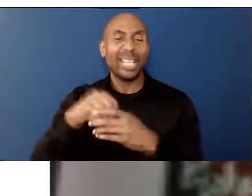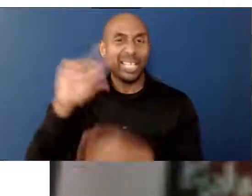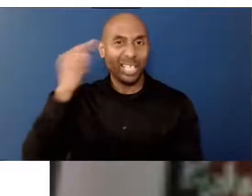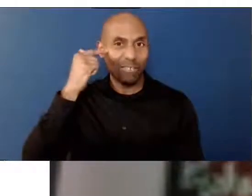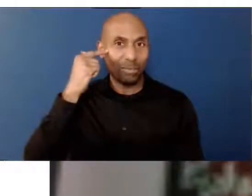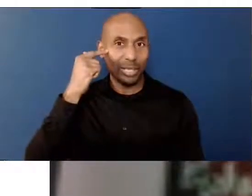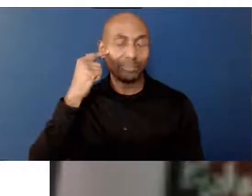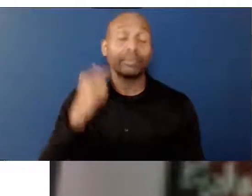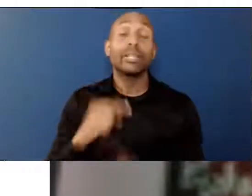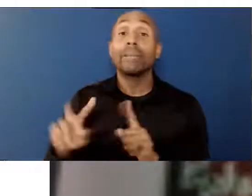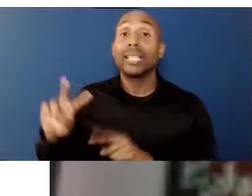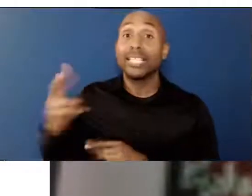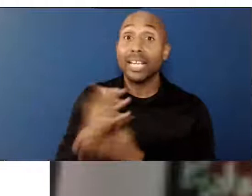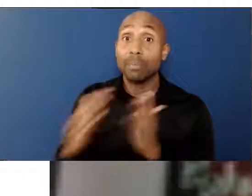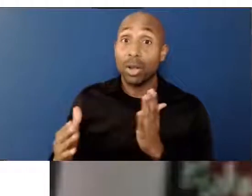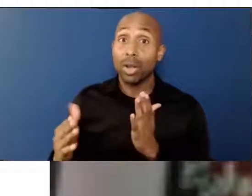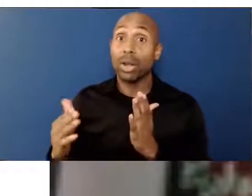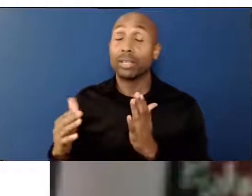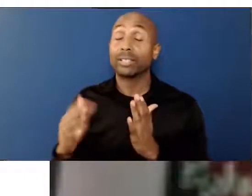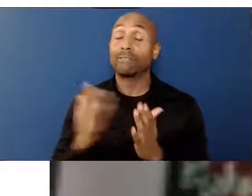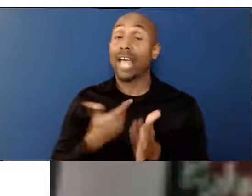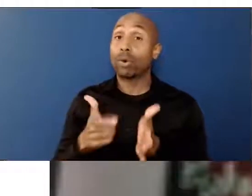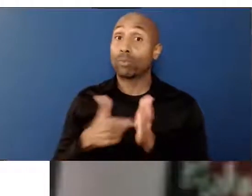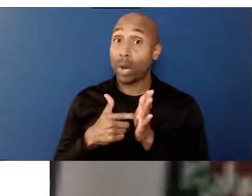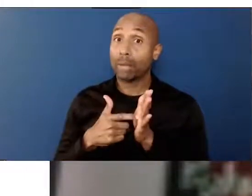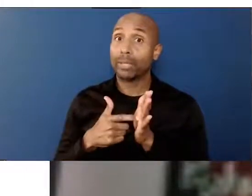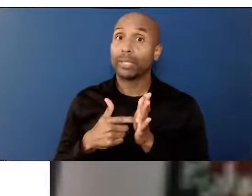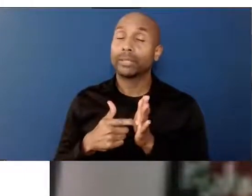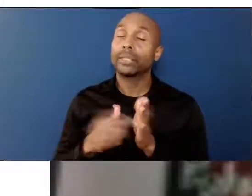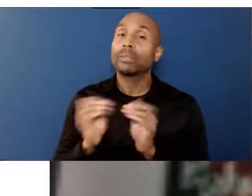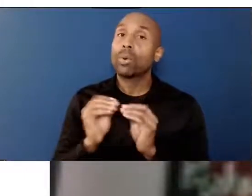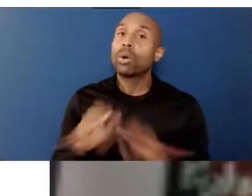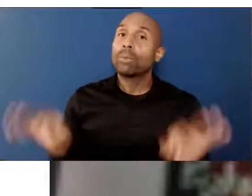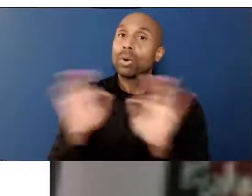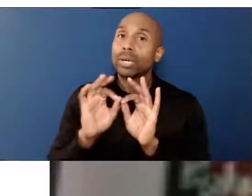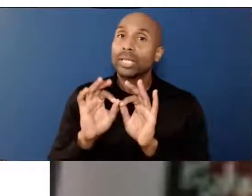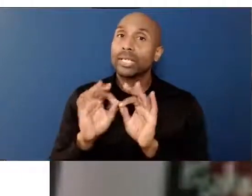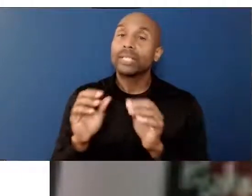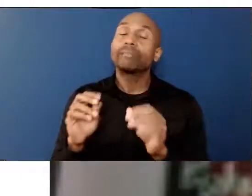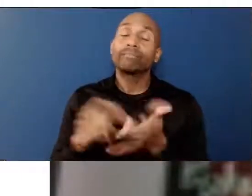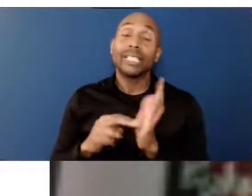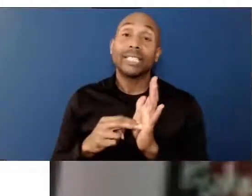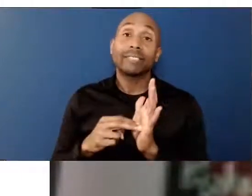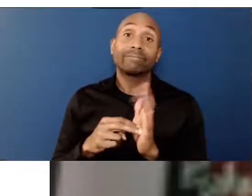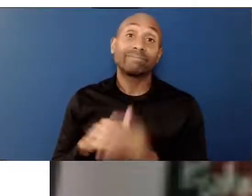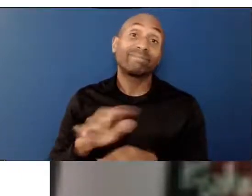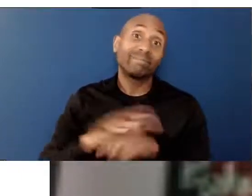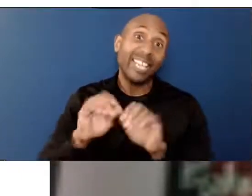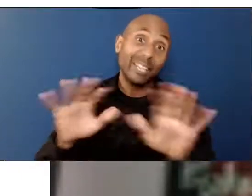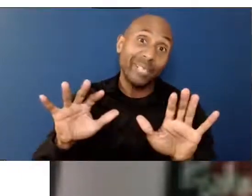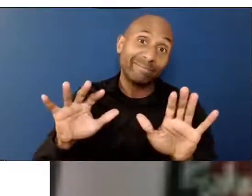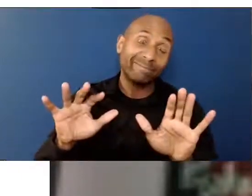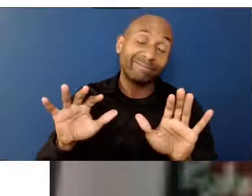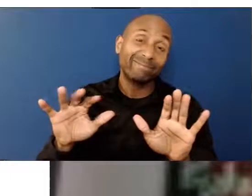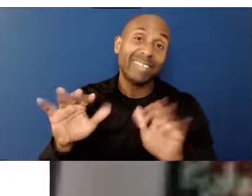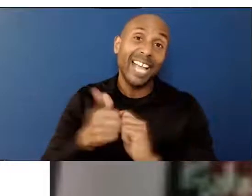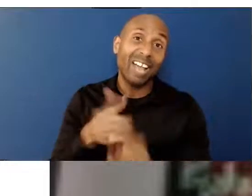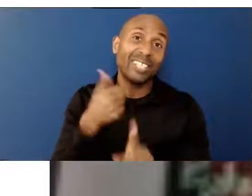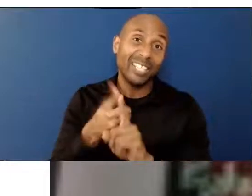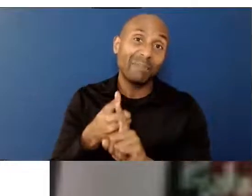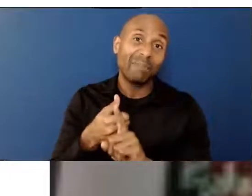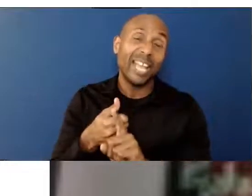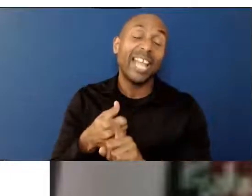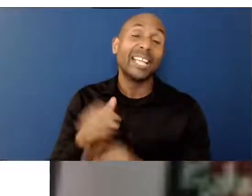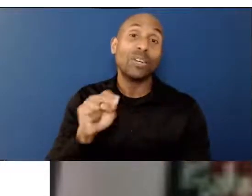the impact of COVID-19 on Nova Scotians with disabilities. 3 years ago, government brought forward two key